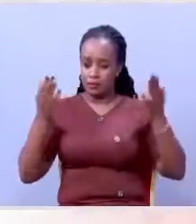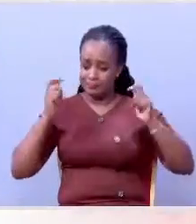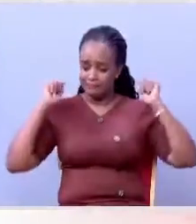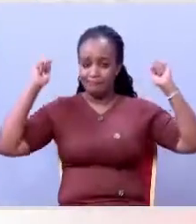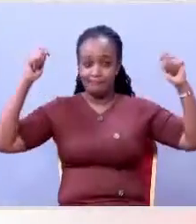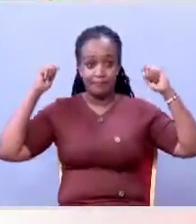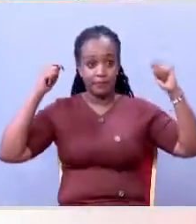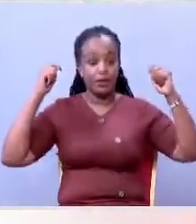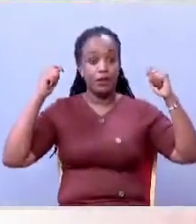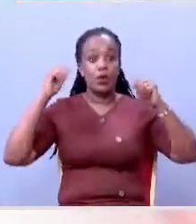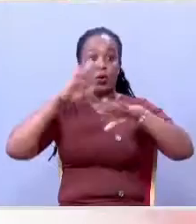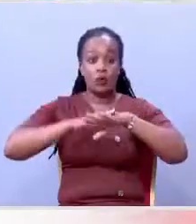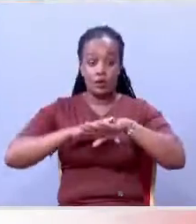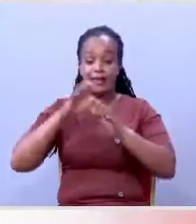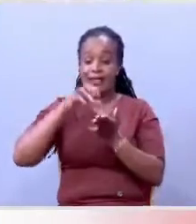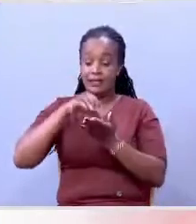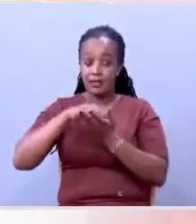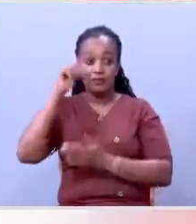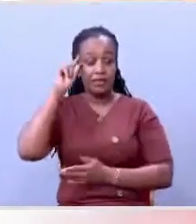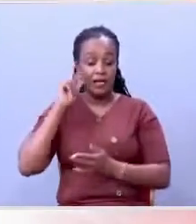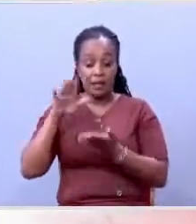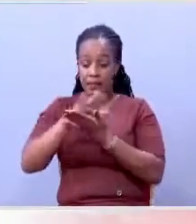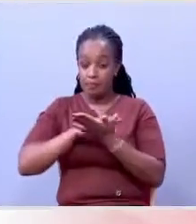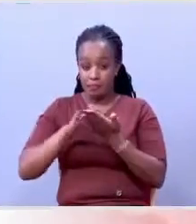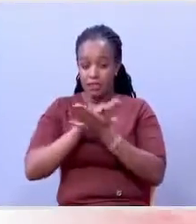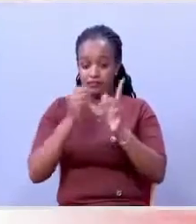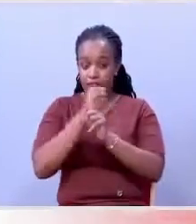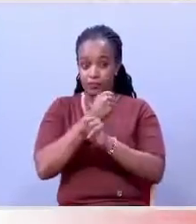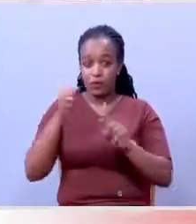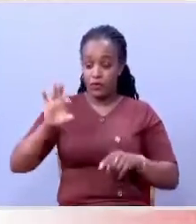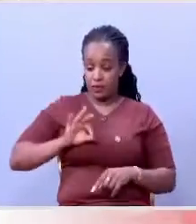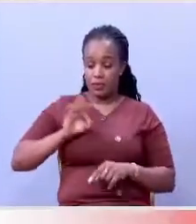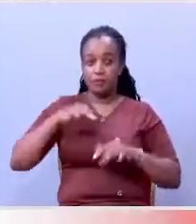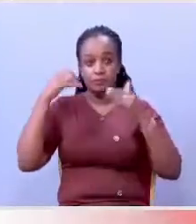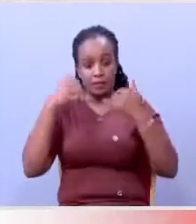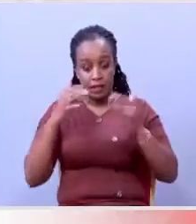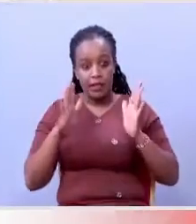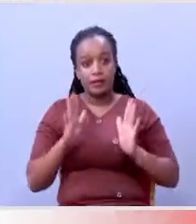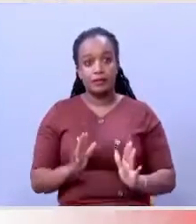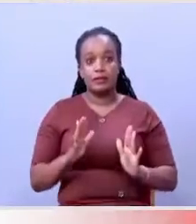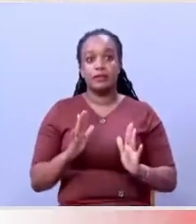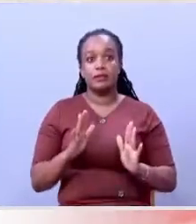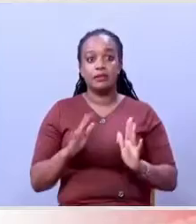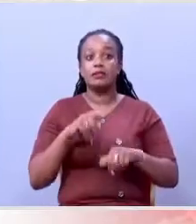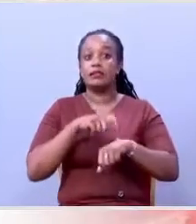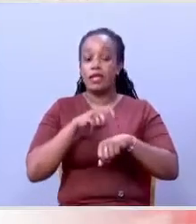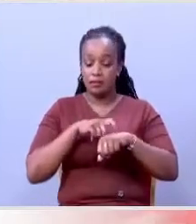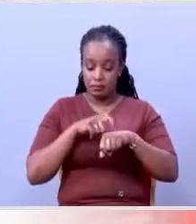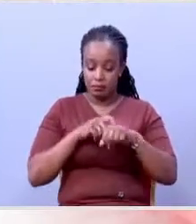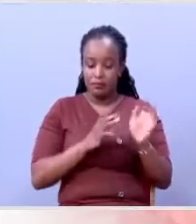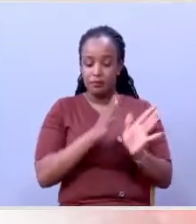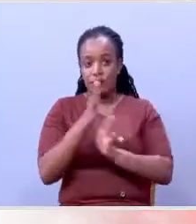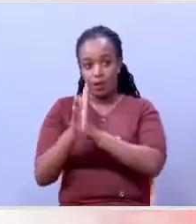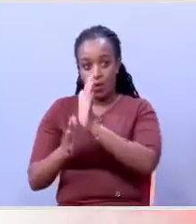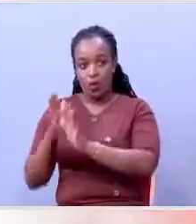the rising cases of gender-based violence among female athletes. The demonstration that was organized in honor of the late former world